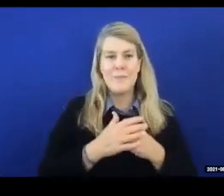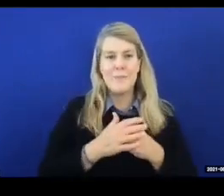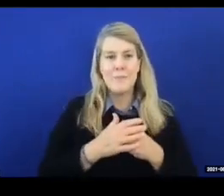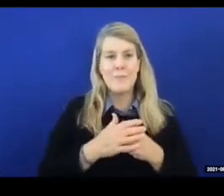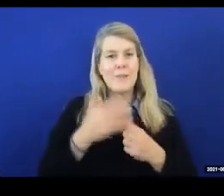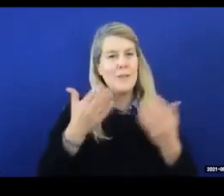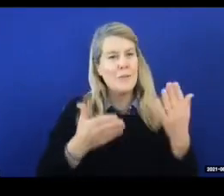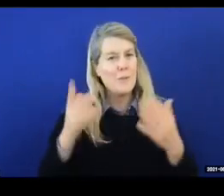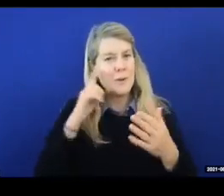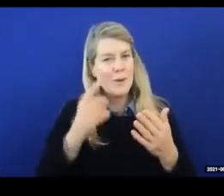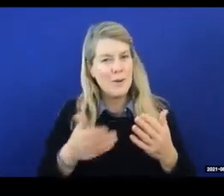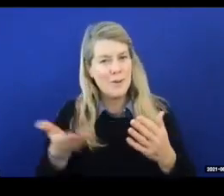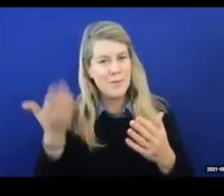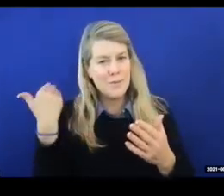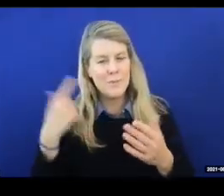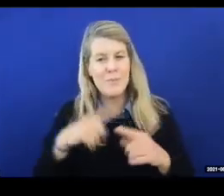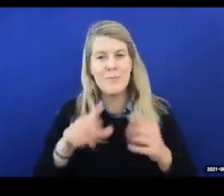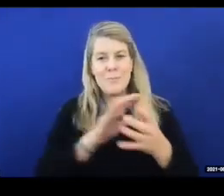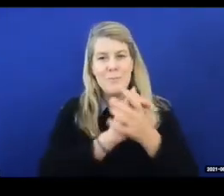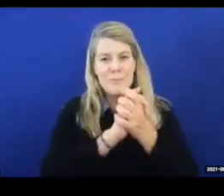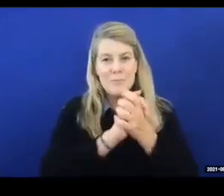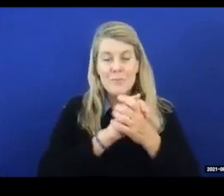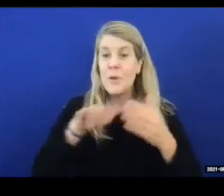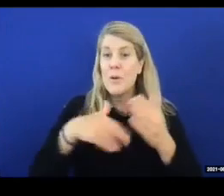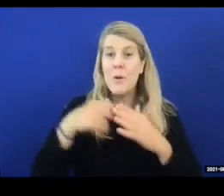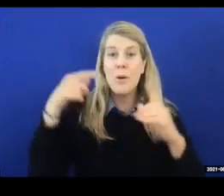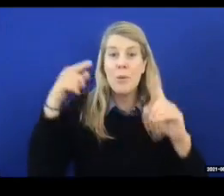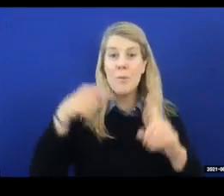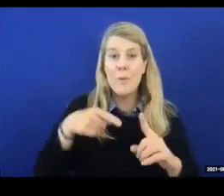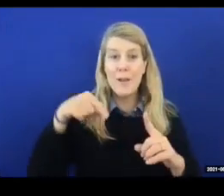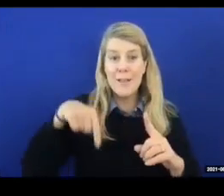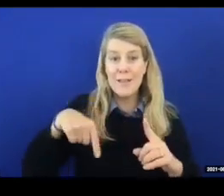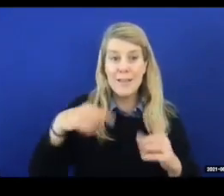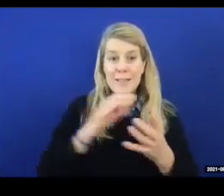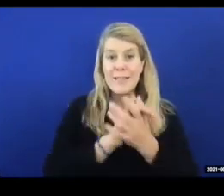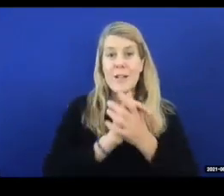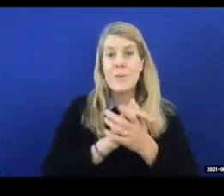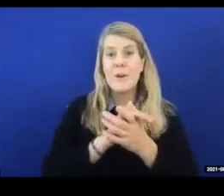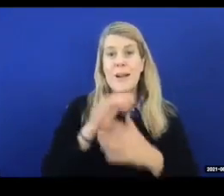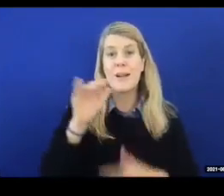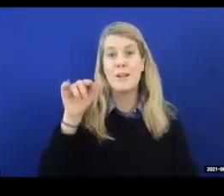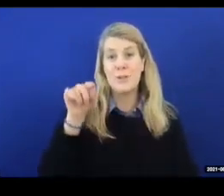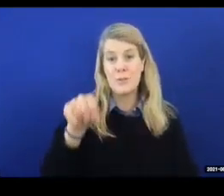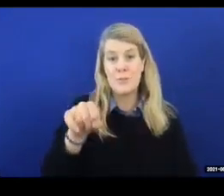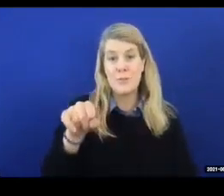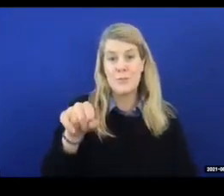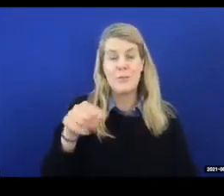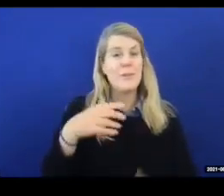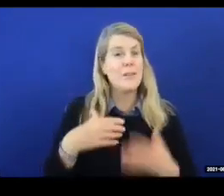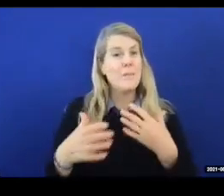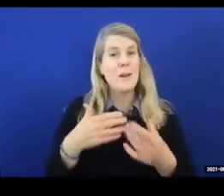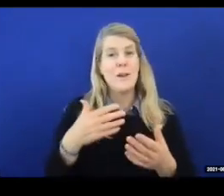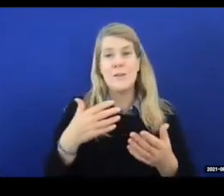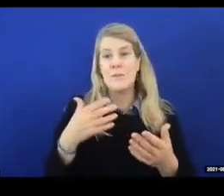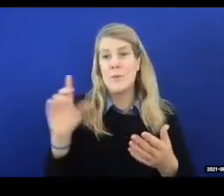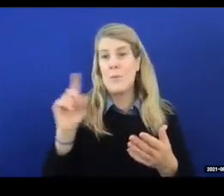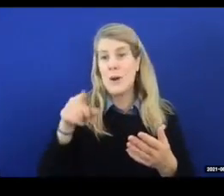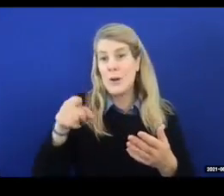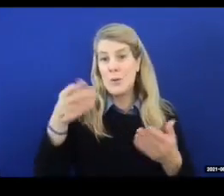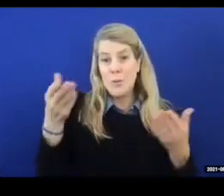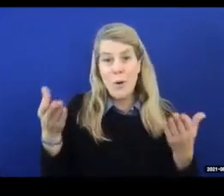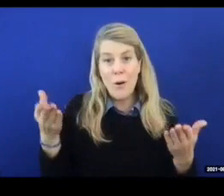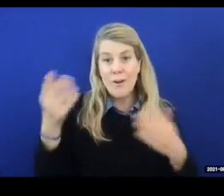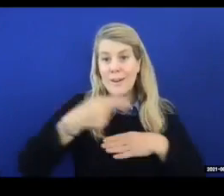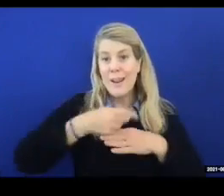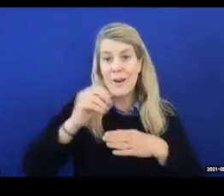but congratulations. The whole purpose of this is to celebrate you, and I hope that no matter where you are, whether